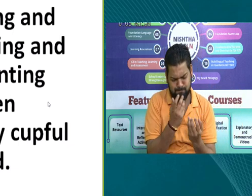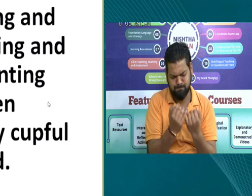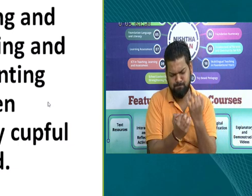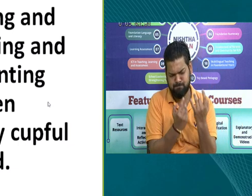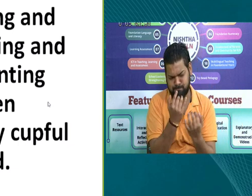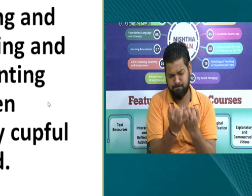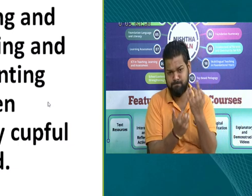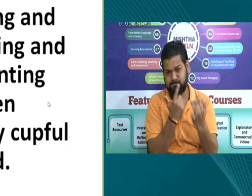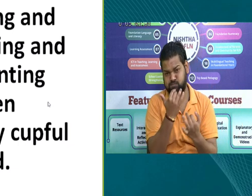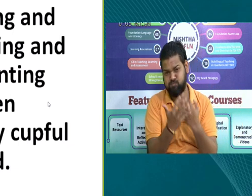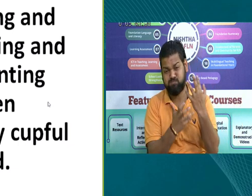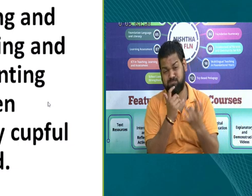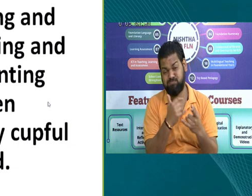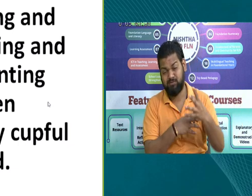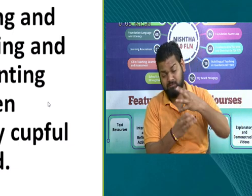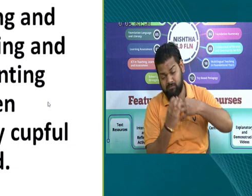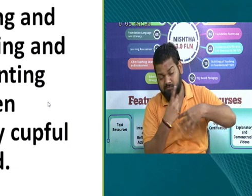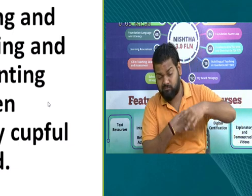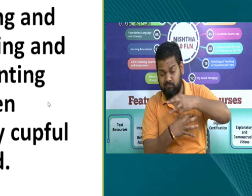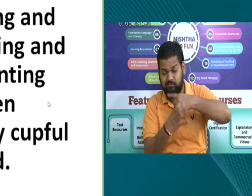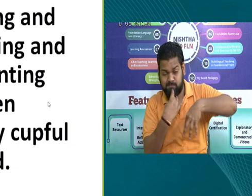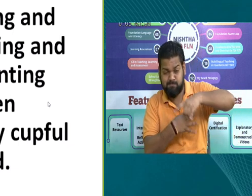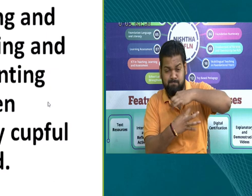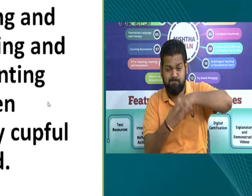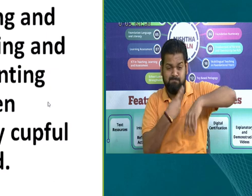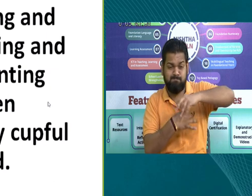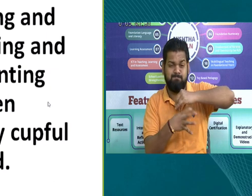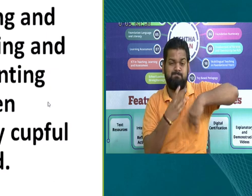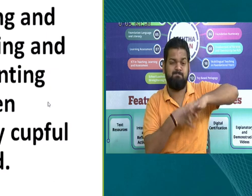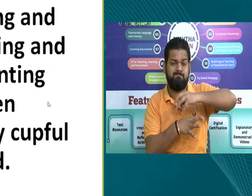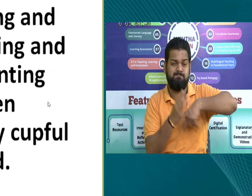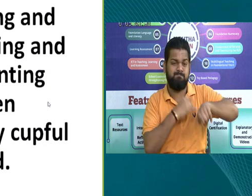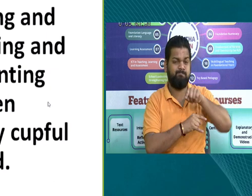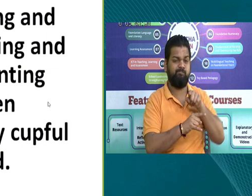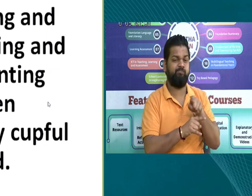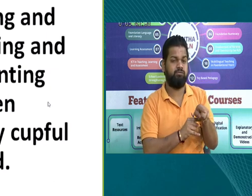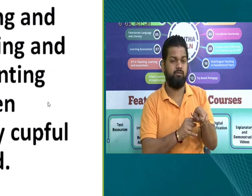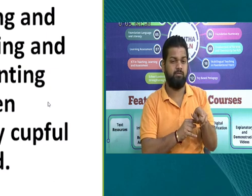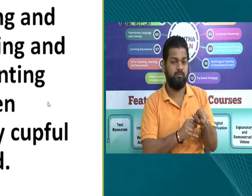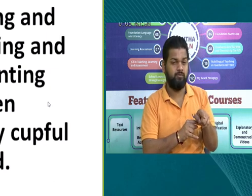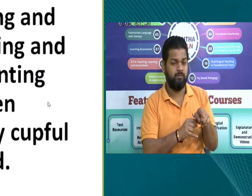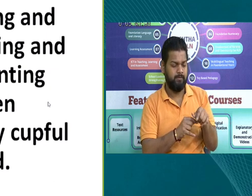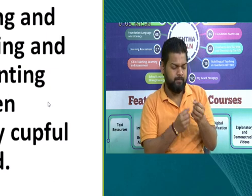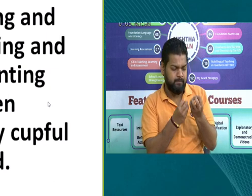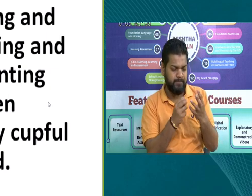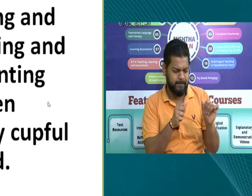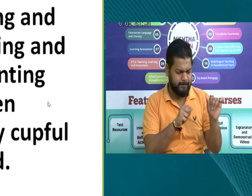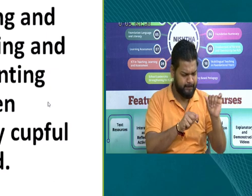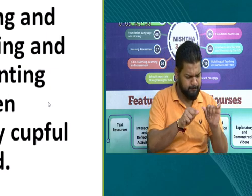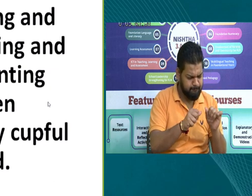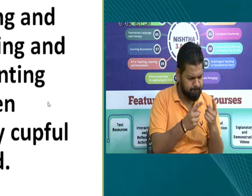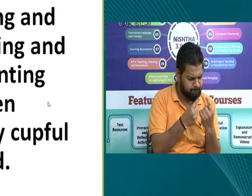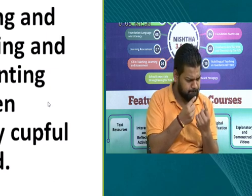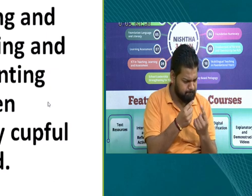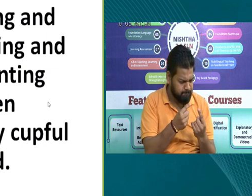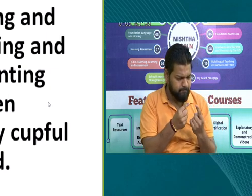and bubbling and mixing, testing in his inventing room, he had